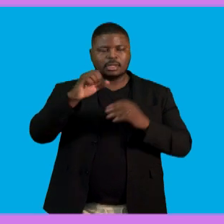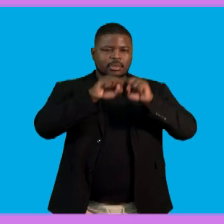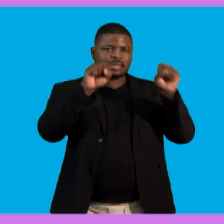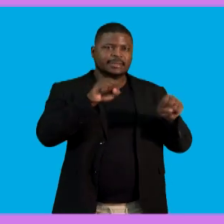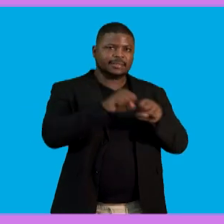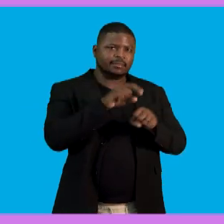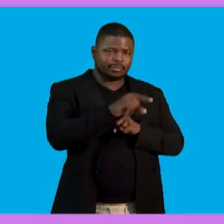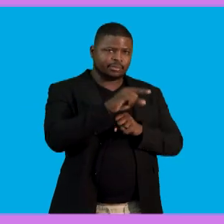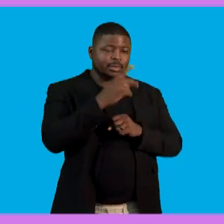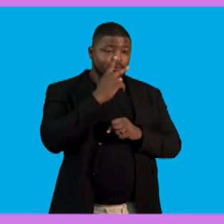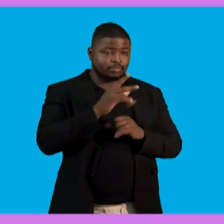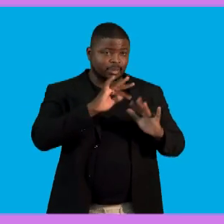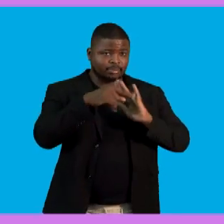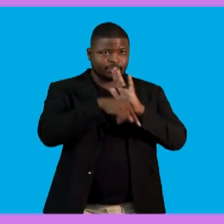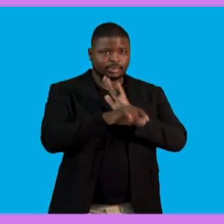our metric system.